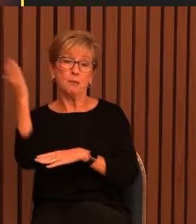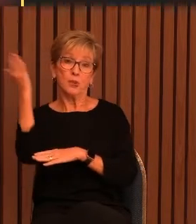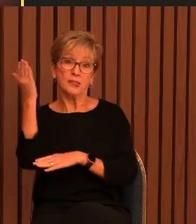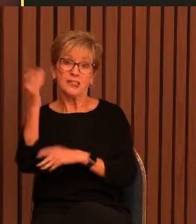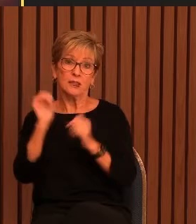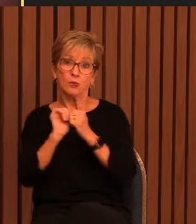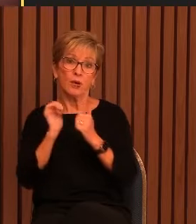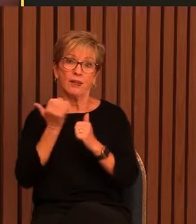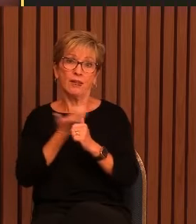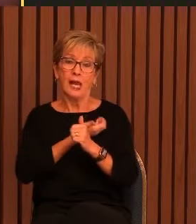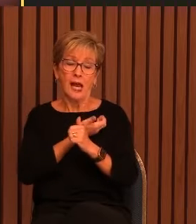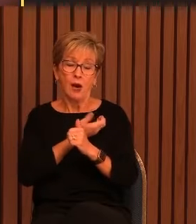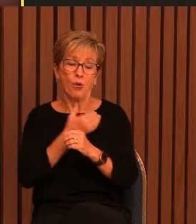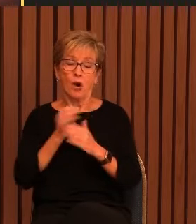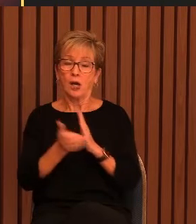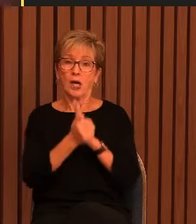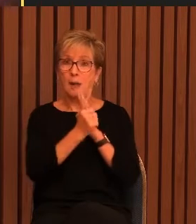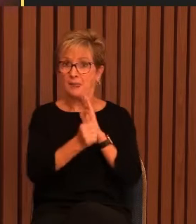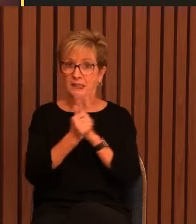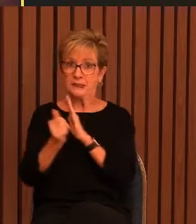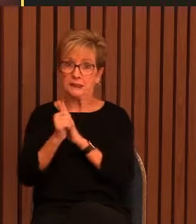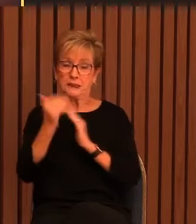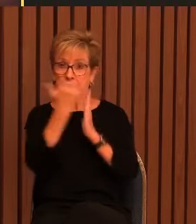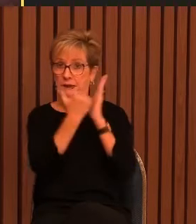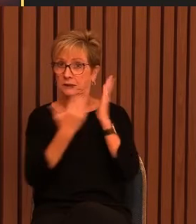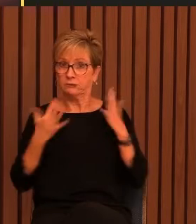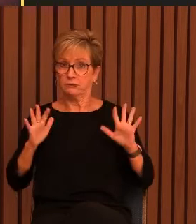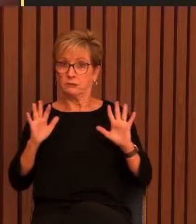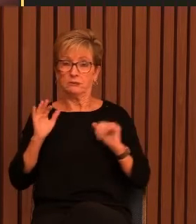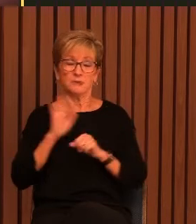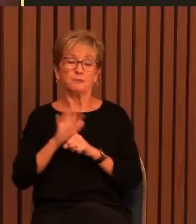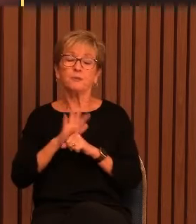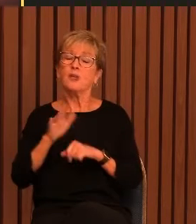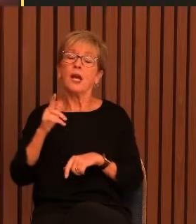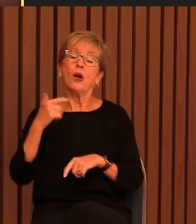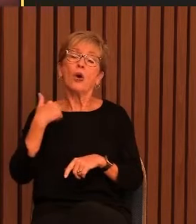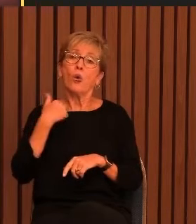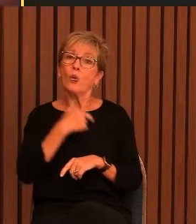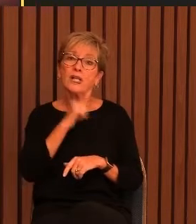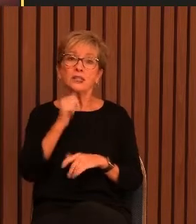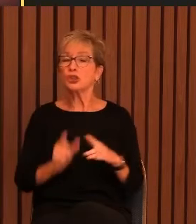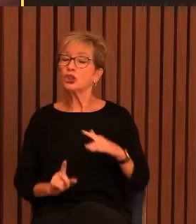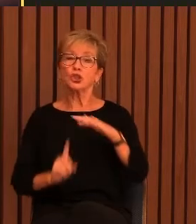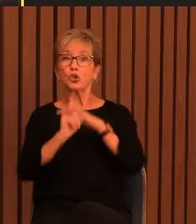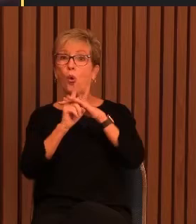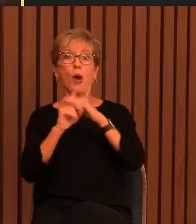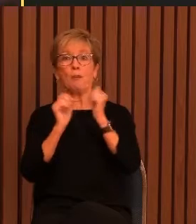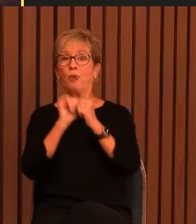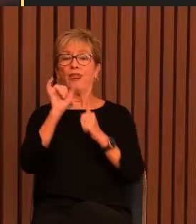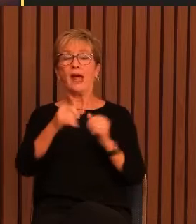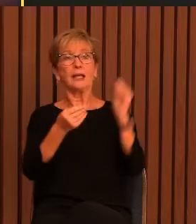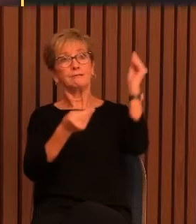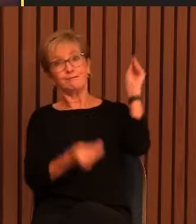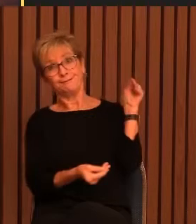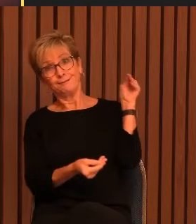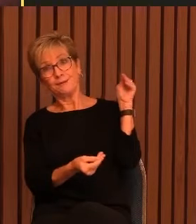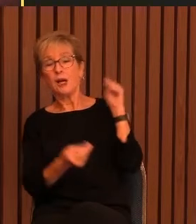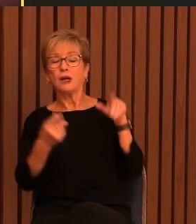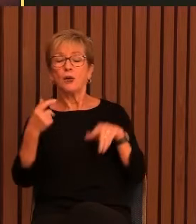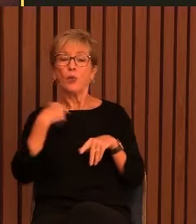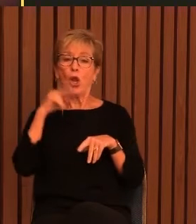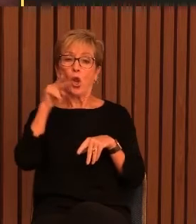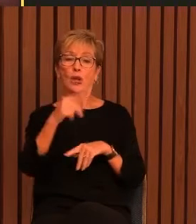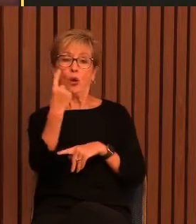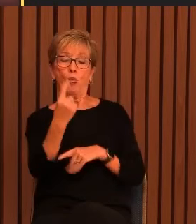anchor competencies, as we called them before, we didn't just show up with those. Like we looked at